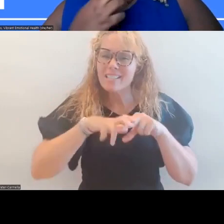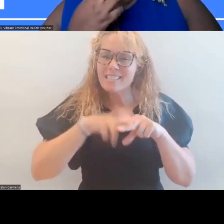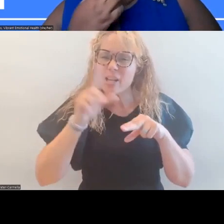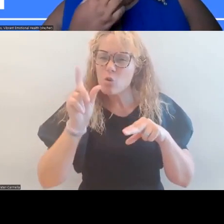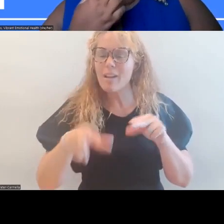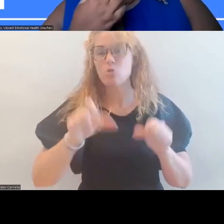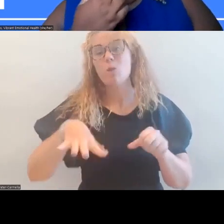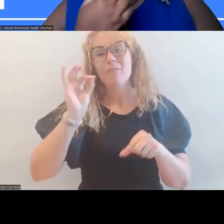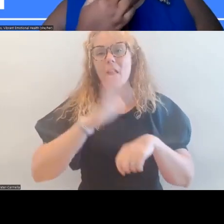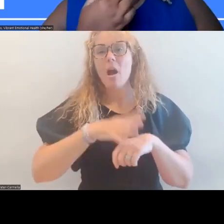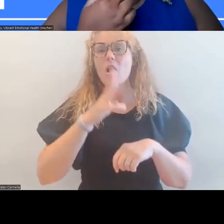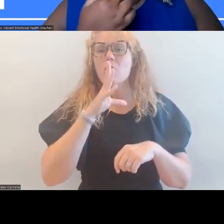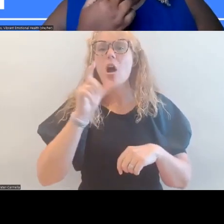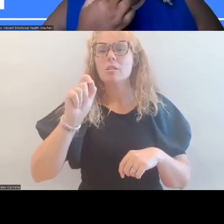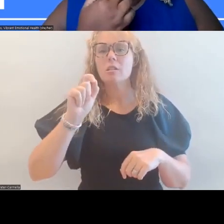and more on